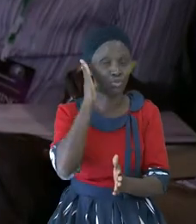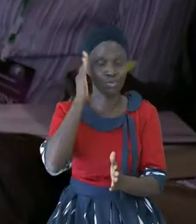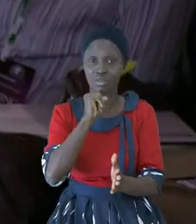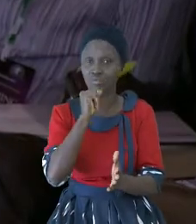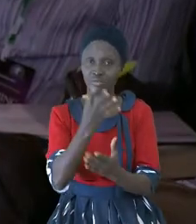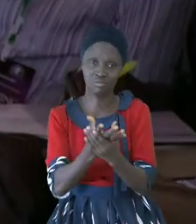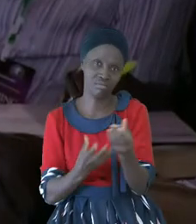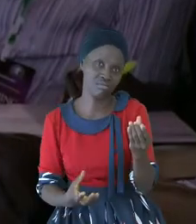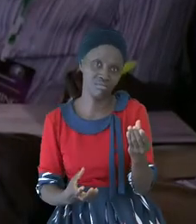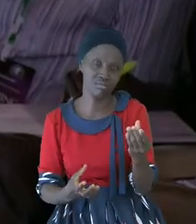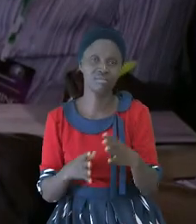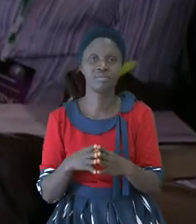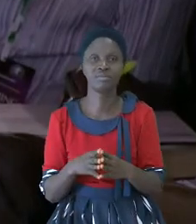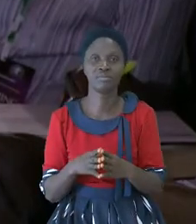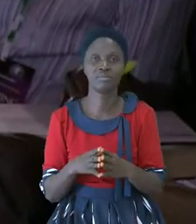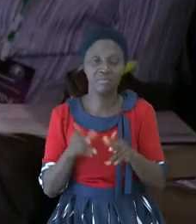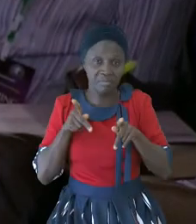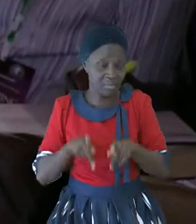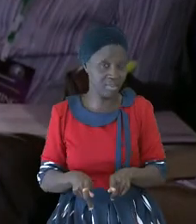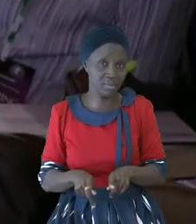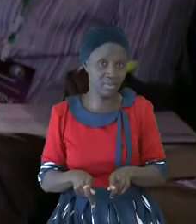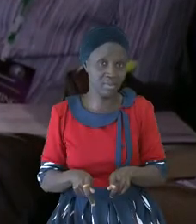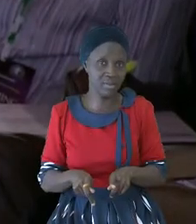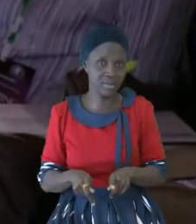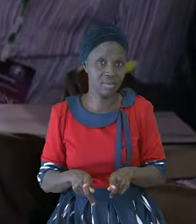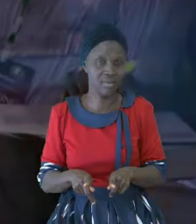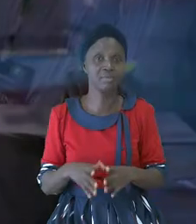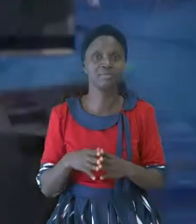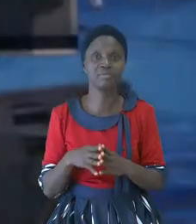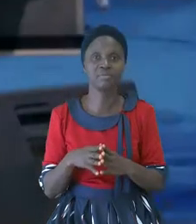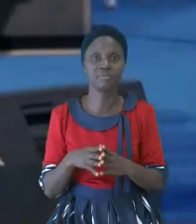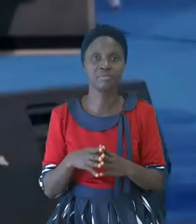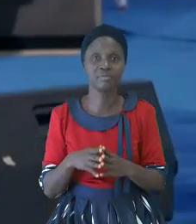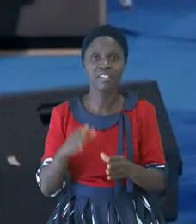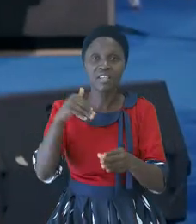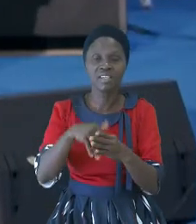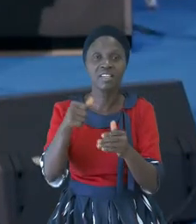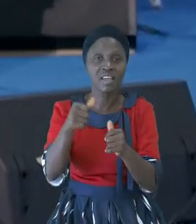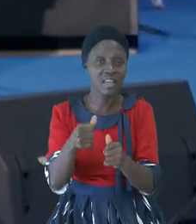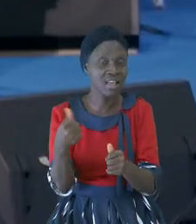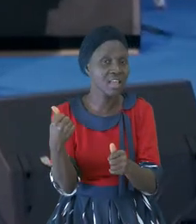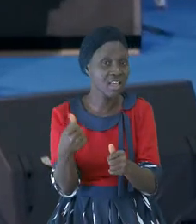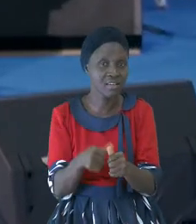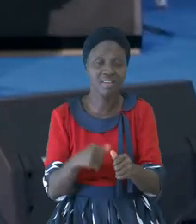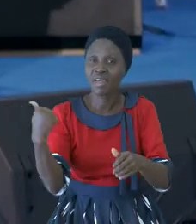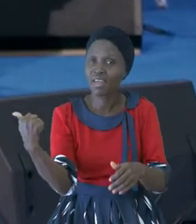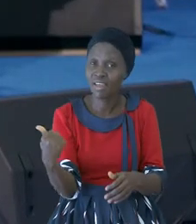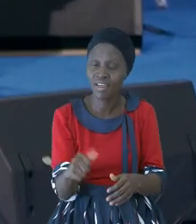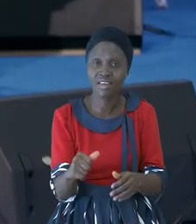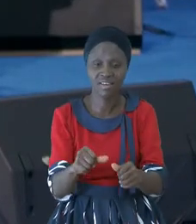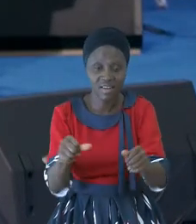Personal, royal, filial, in any area of my life and